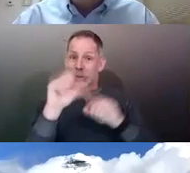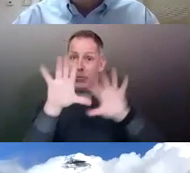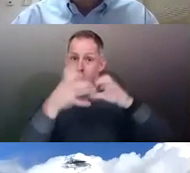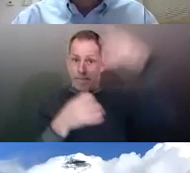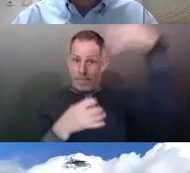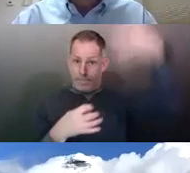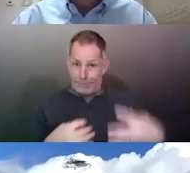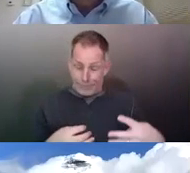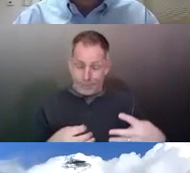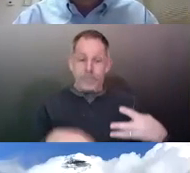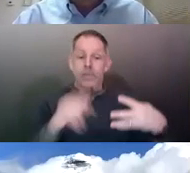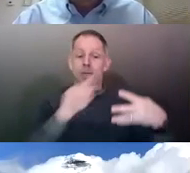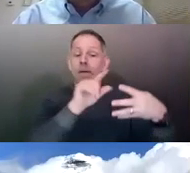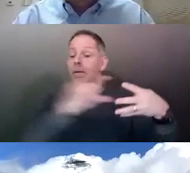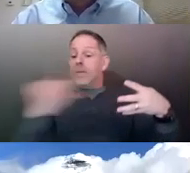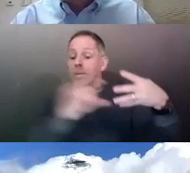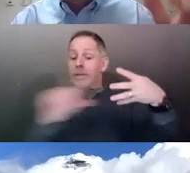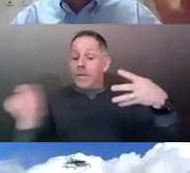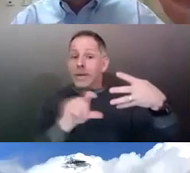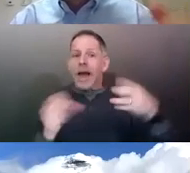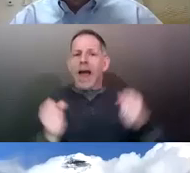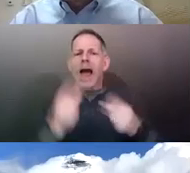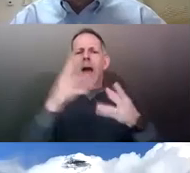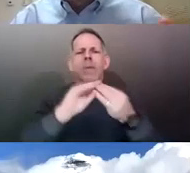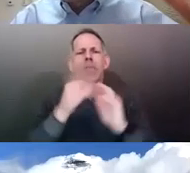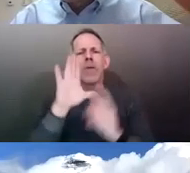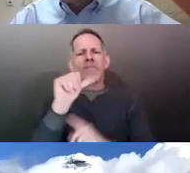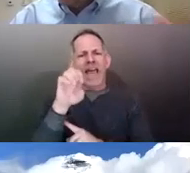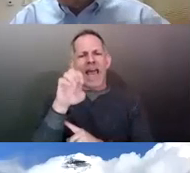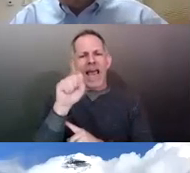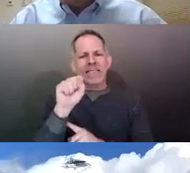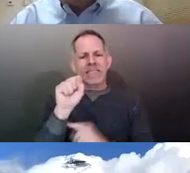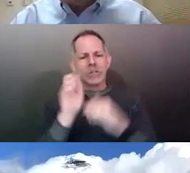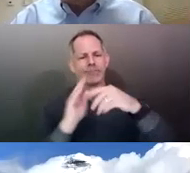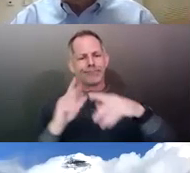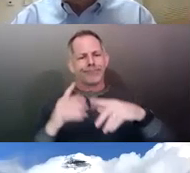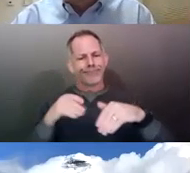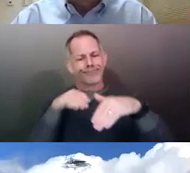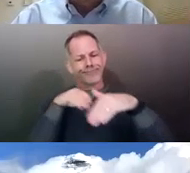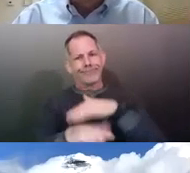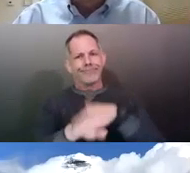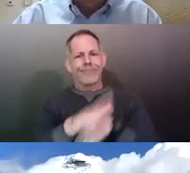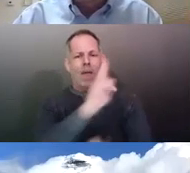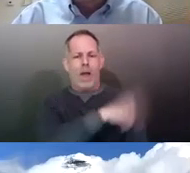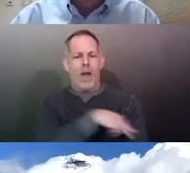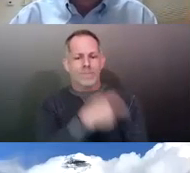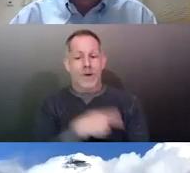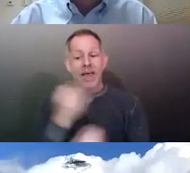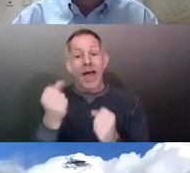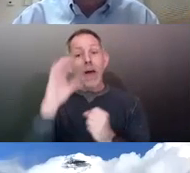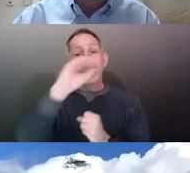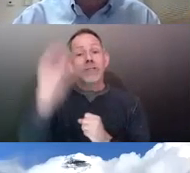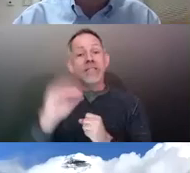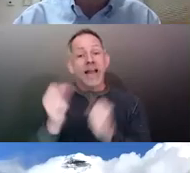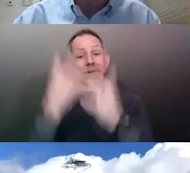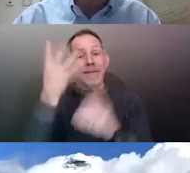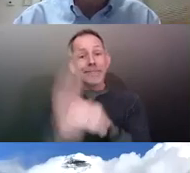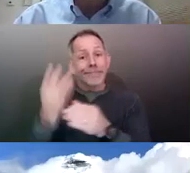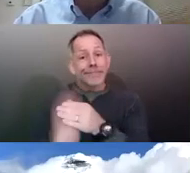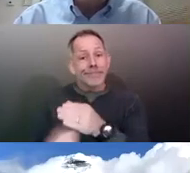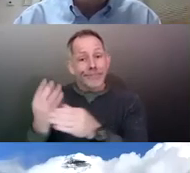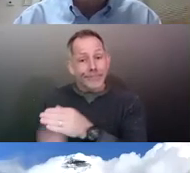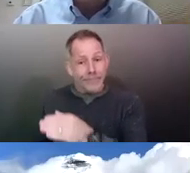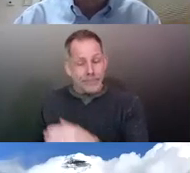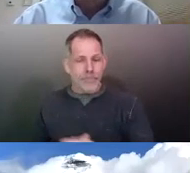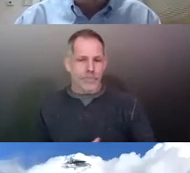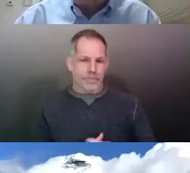columns. So when we're looking across the rows at different racial and ethnic groups,